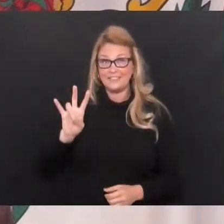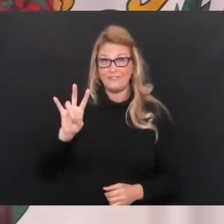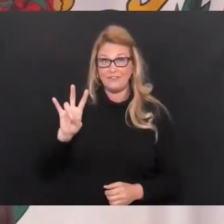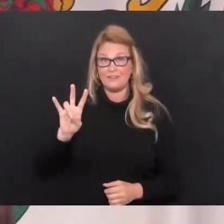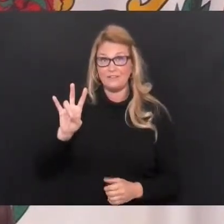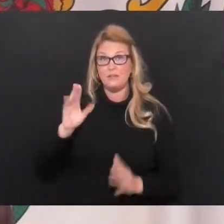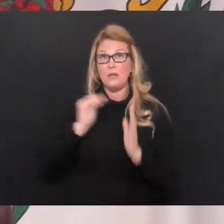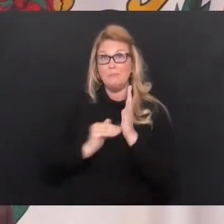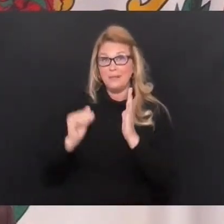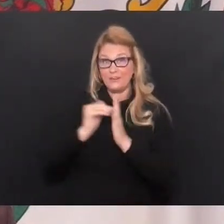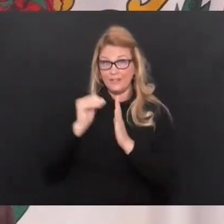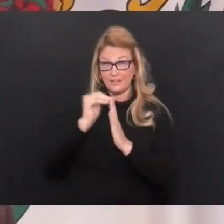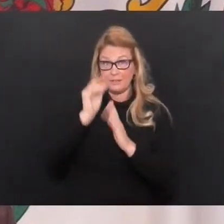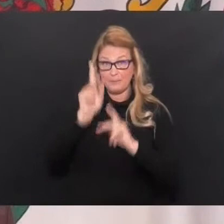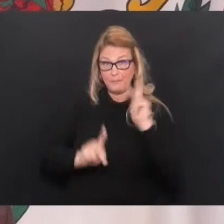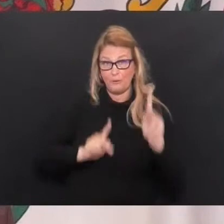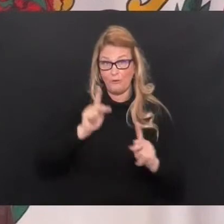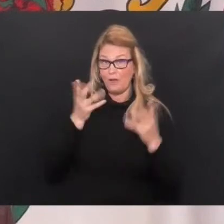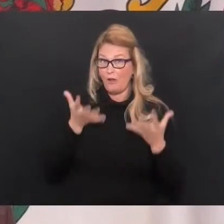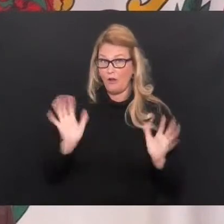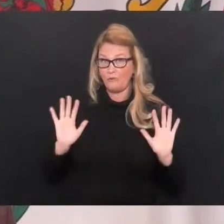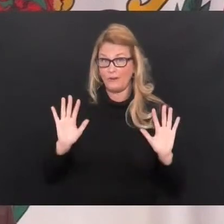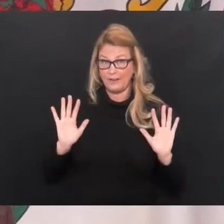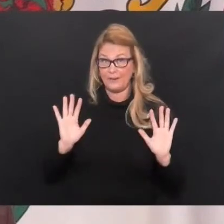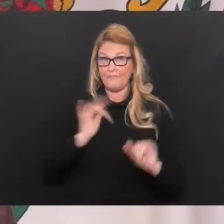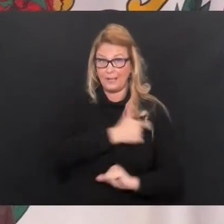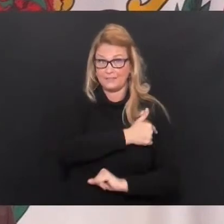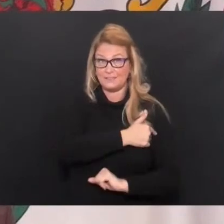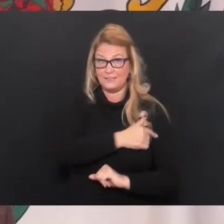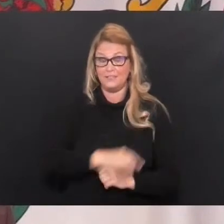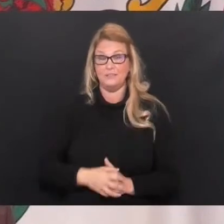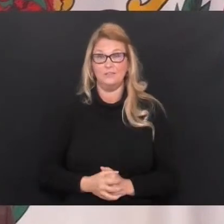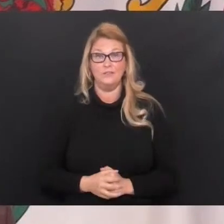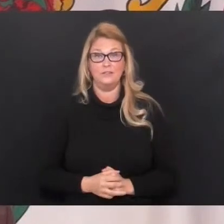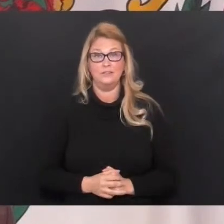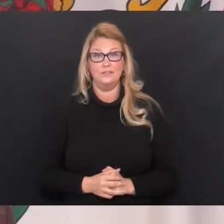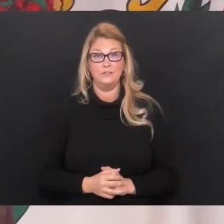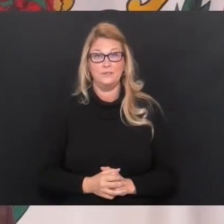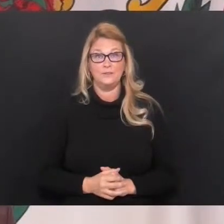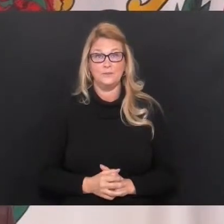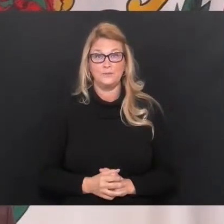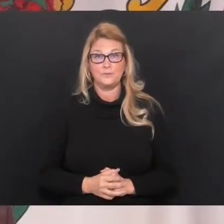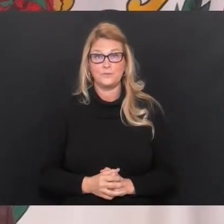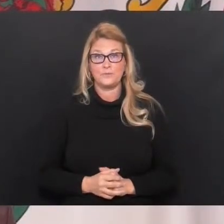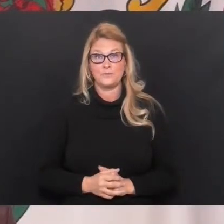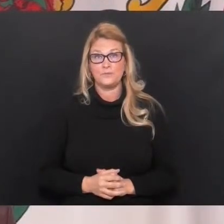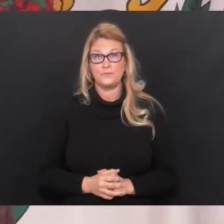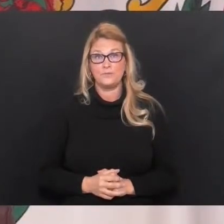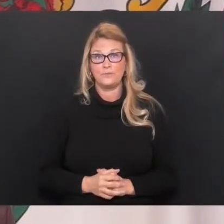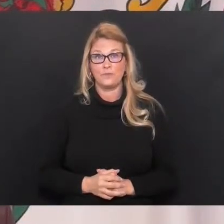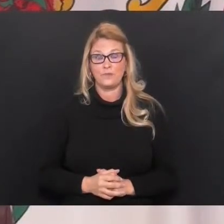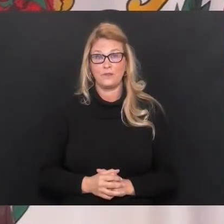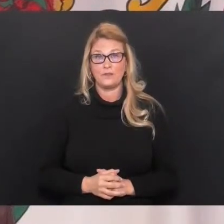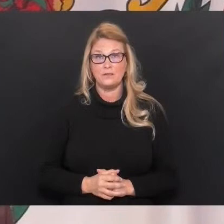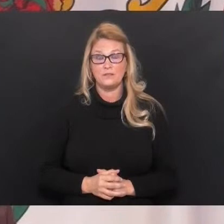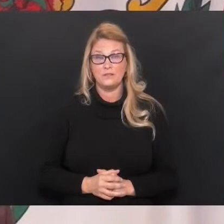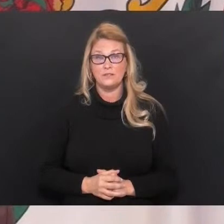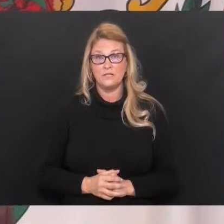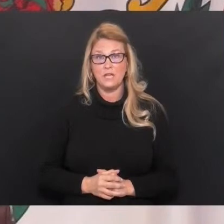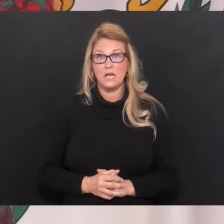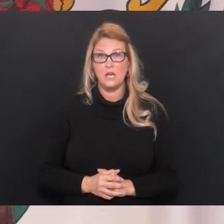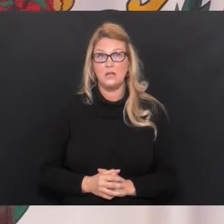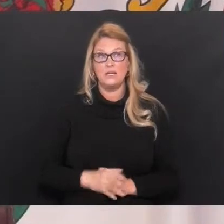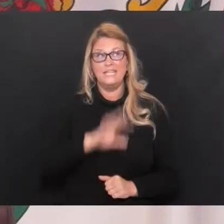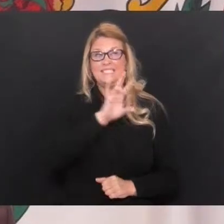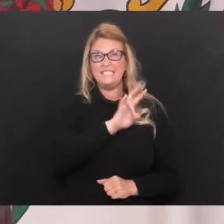77 million people have been vaccinated. Now, of those that have been